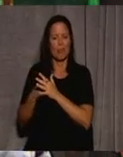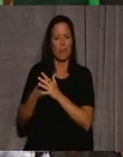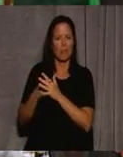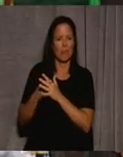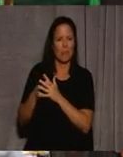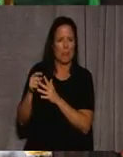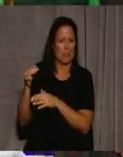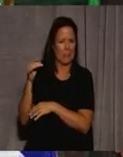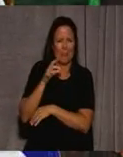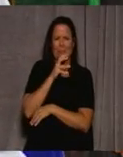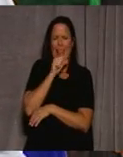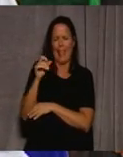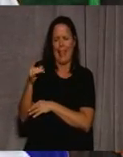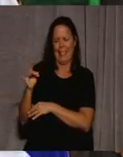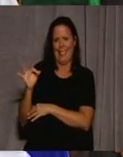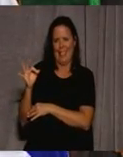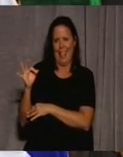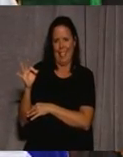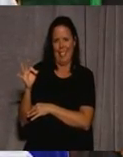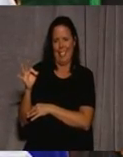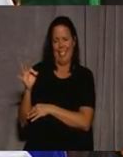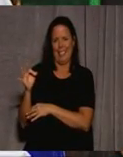18, 19 years old.